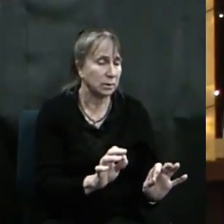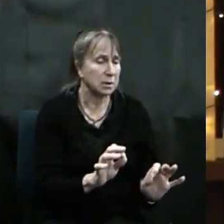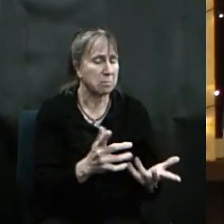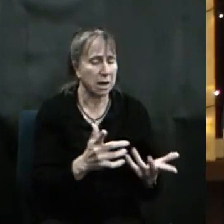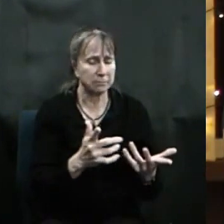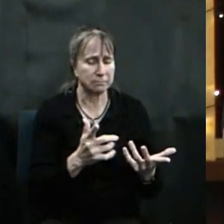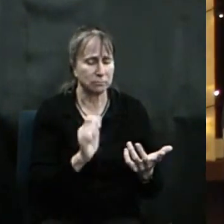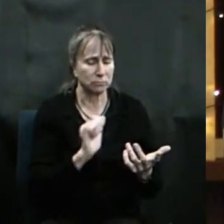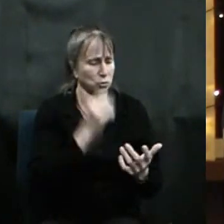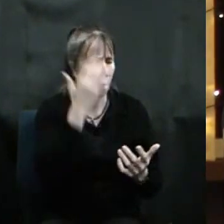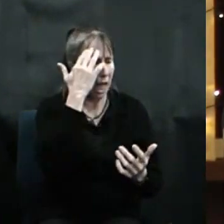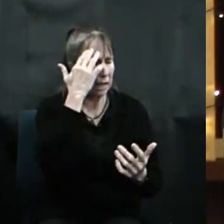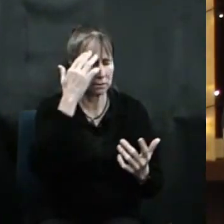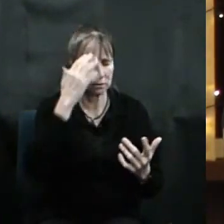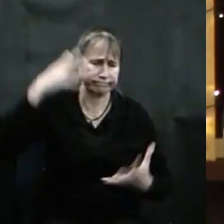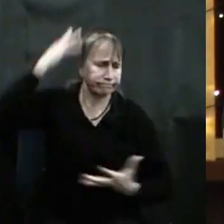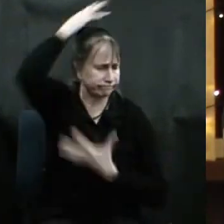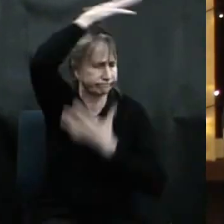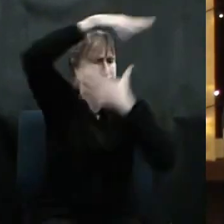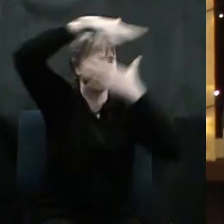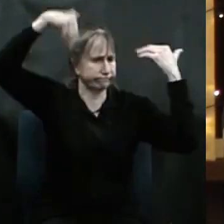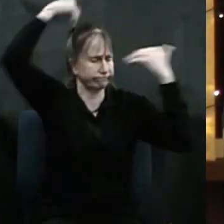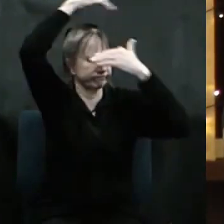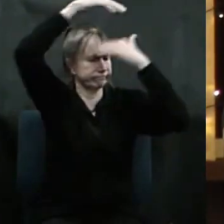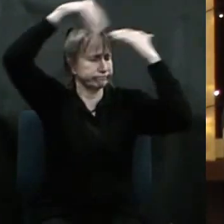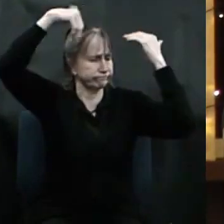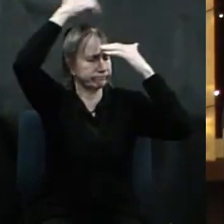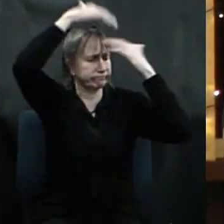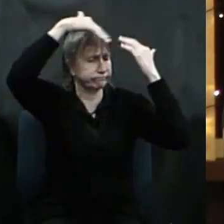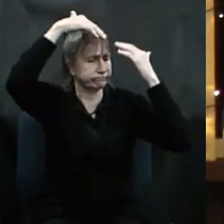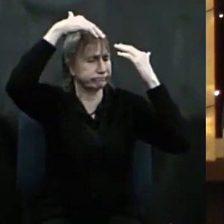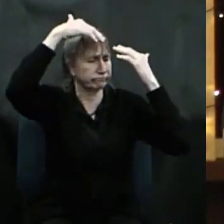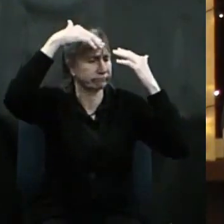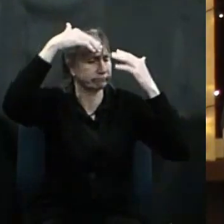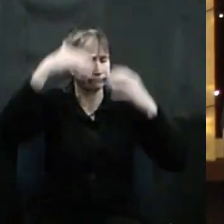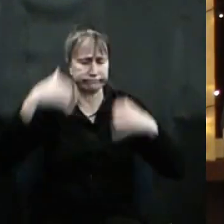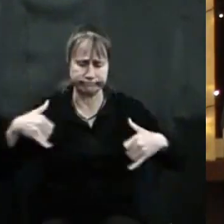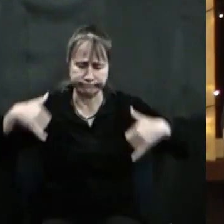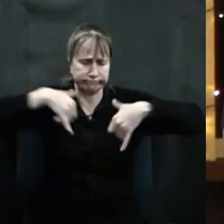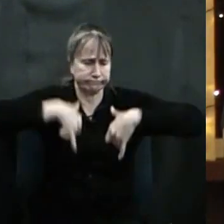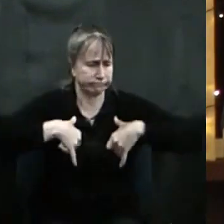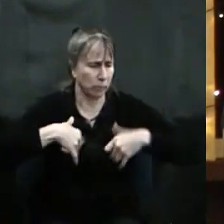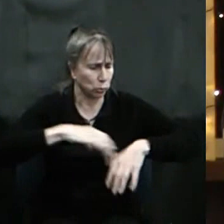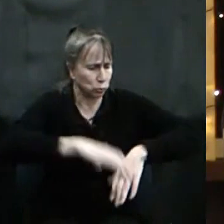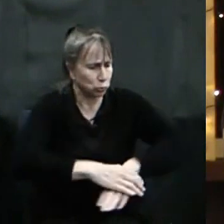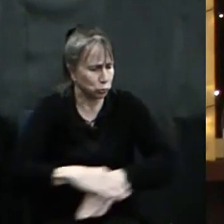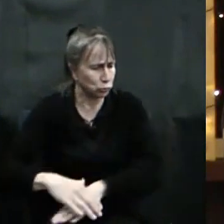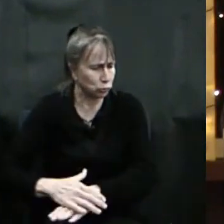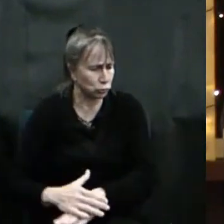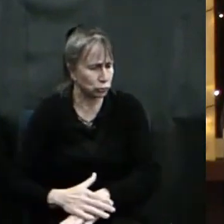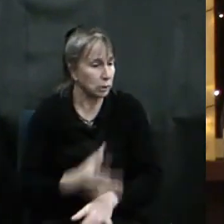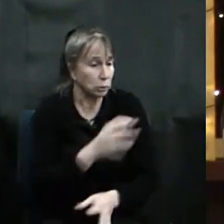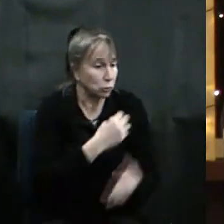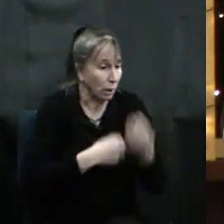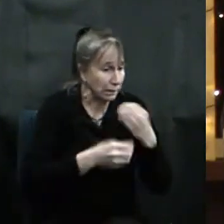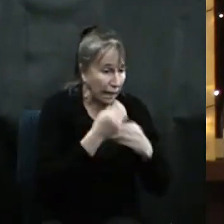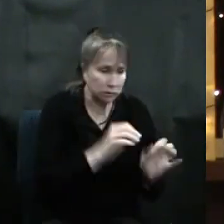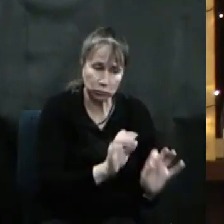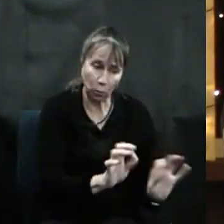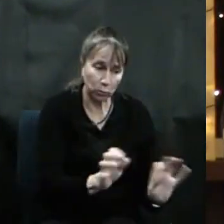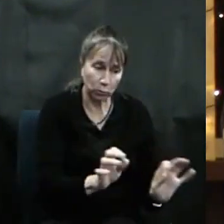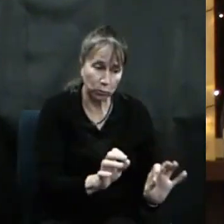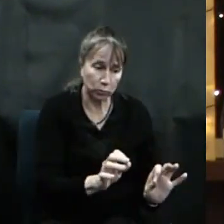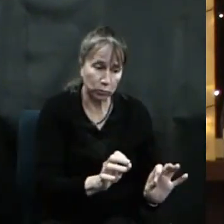feet. Do not cover your lips, nor eat the bread of men. So I spoke to the people in the morning, and at